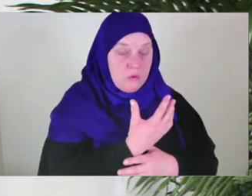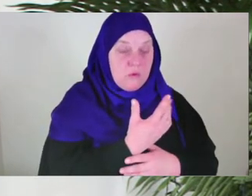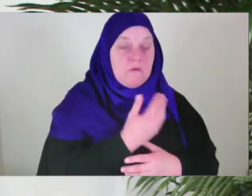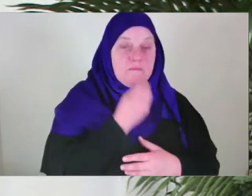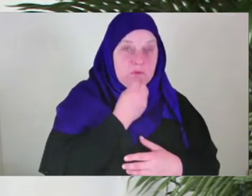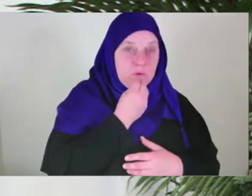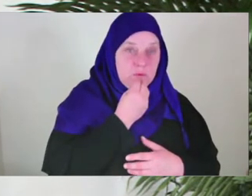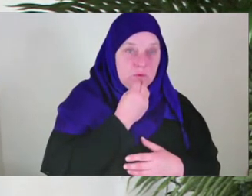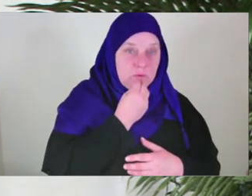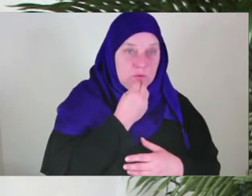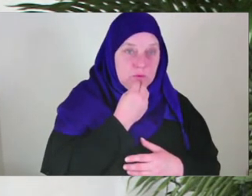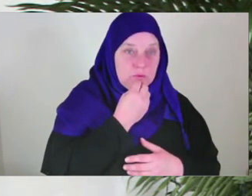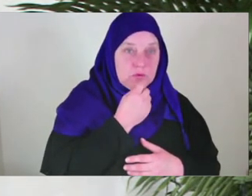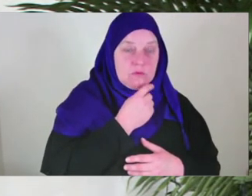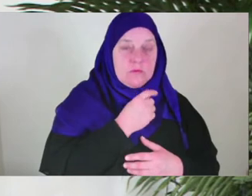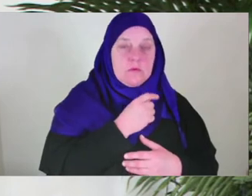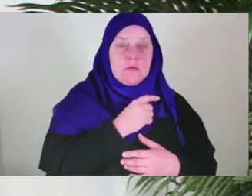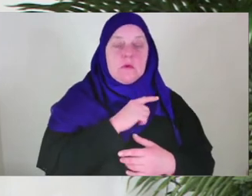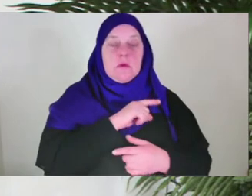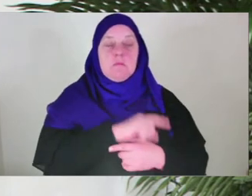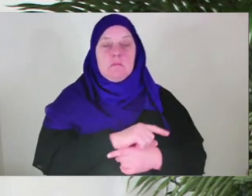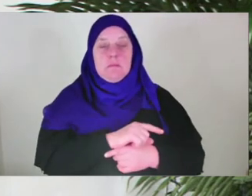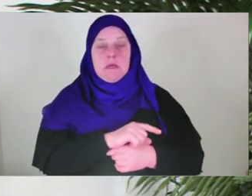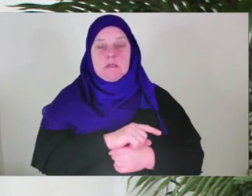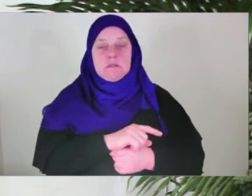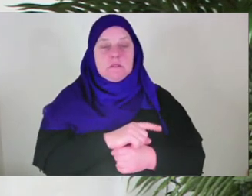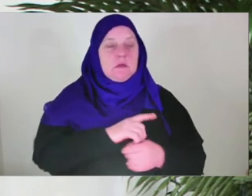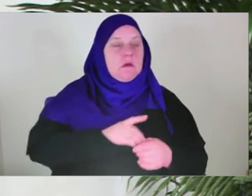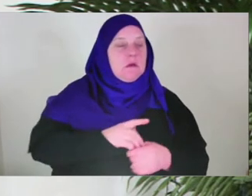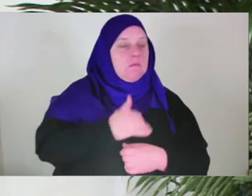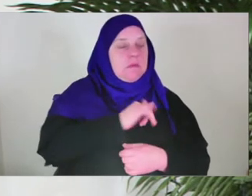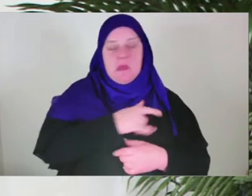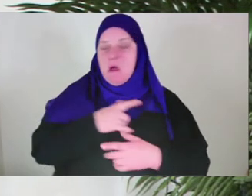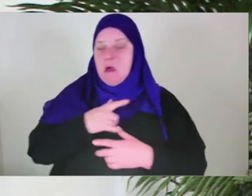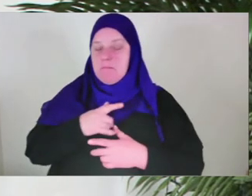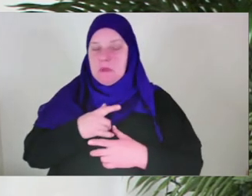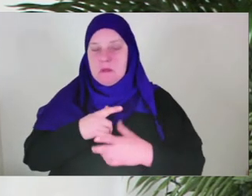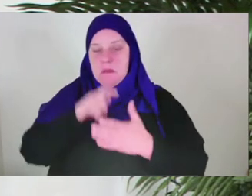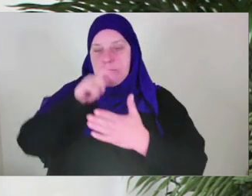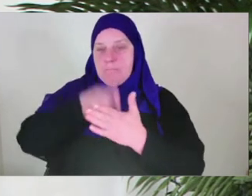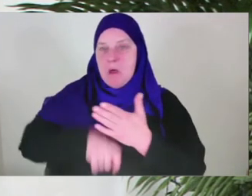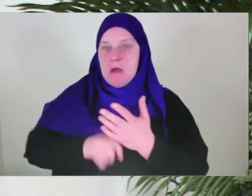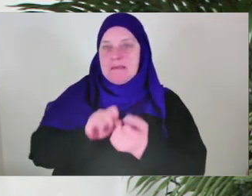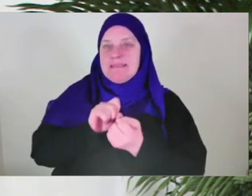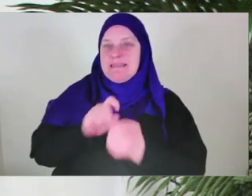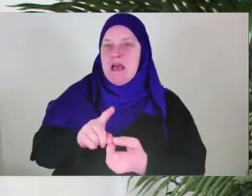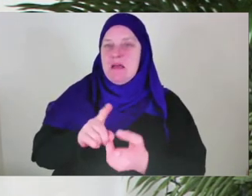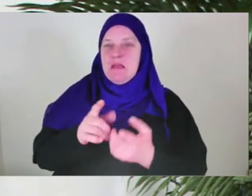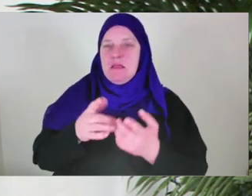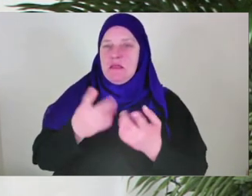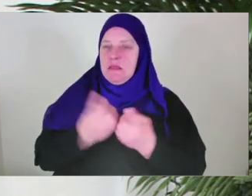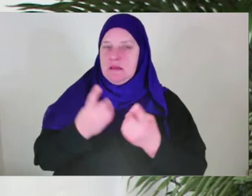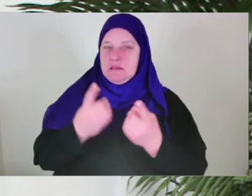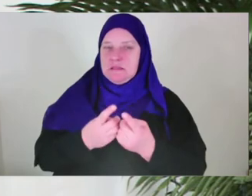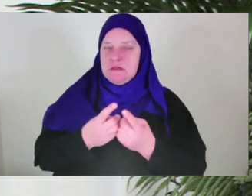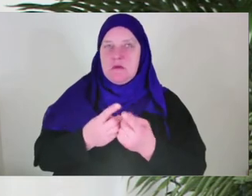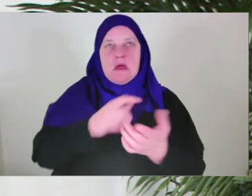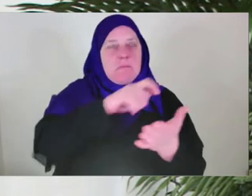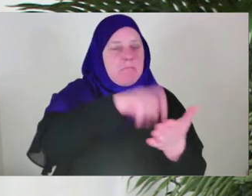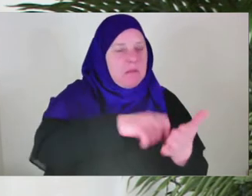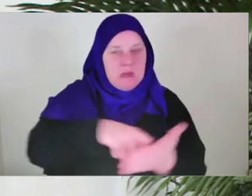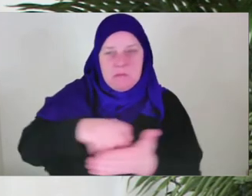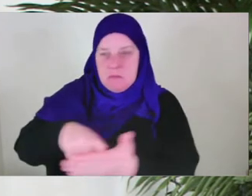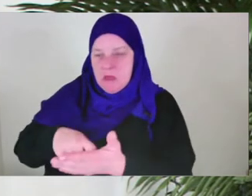and selling commodities, such as all of the ones that you mentioned, for the sake of consumption or reselling, but for the sake of